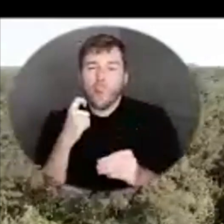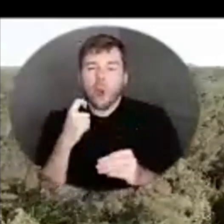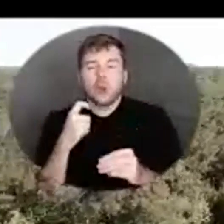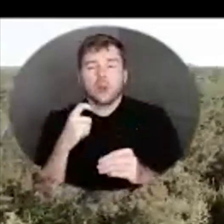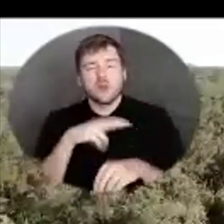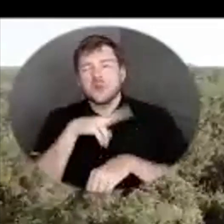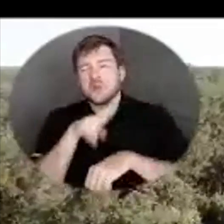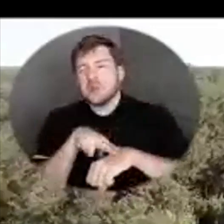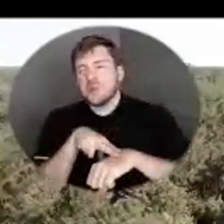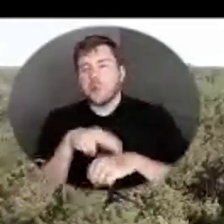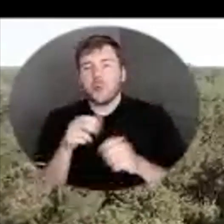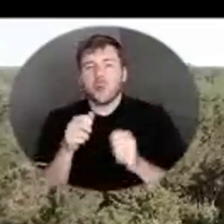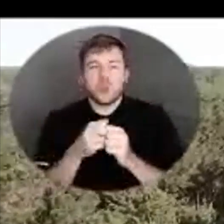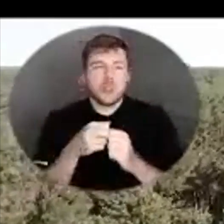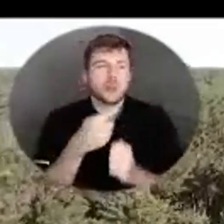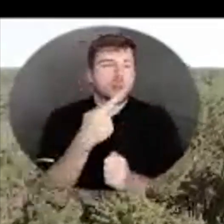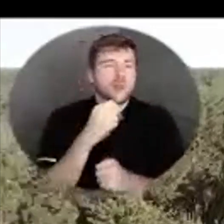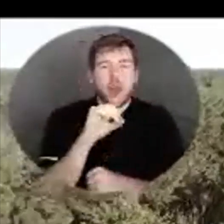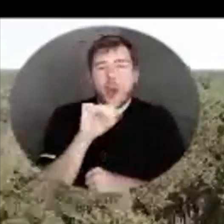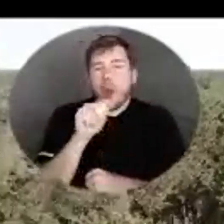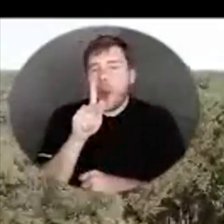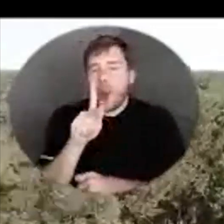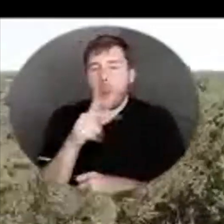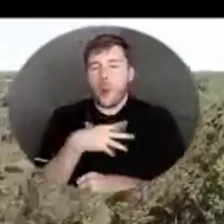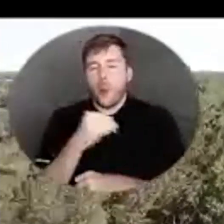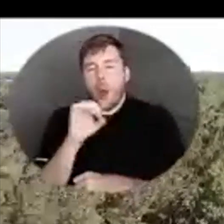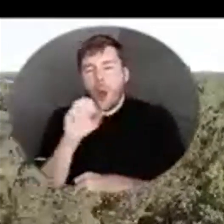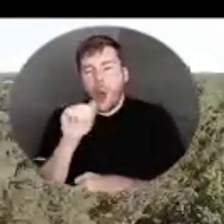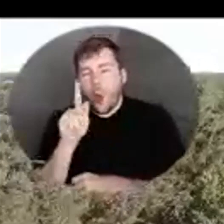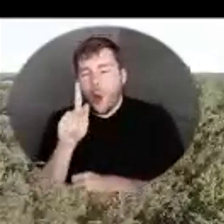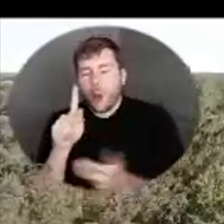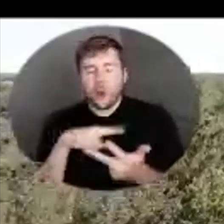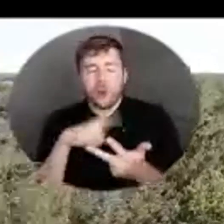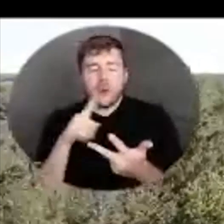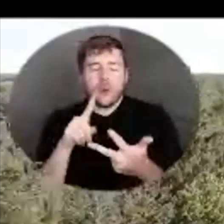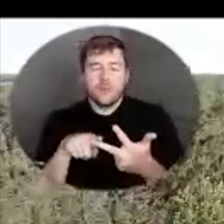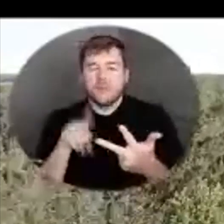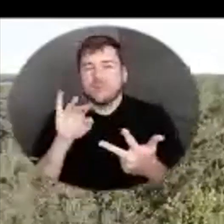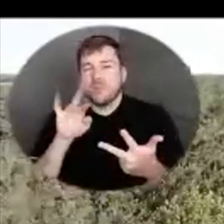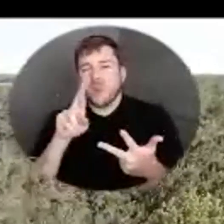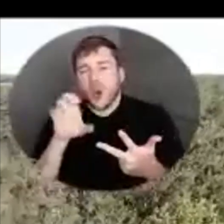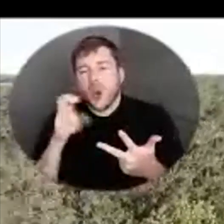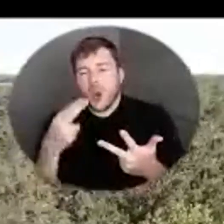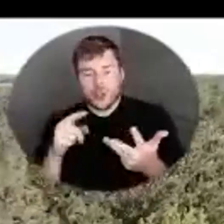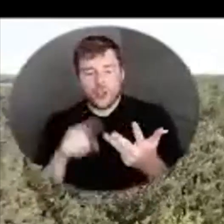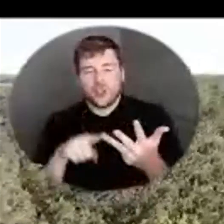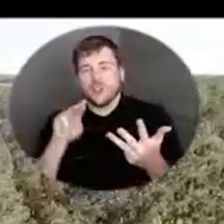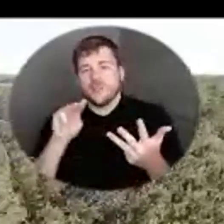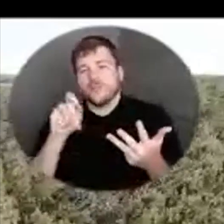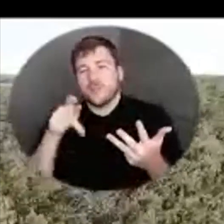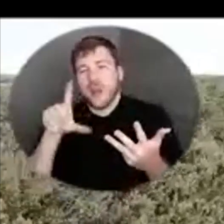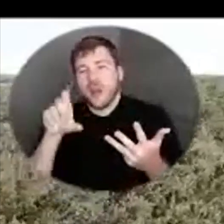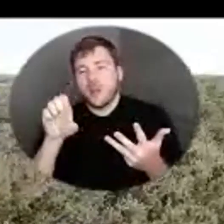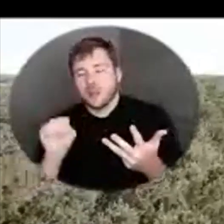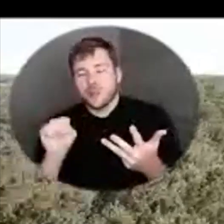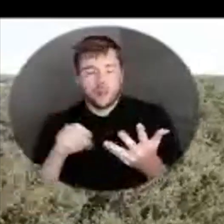like typically an inland setup with red oaks, white oaks, beech, birch, elm, sweet gum, things like that